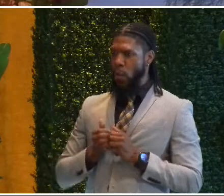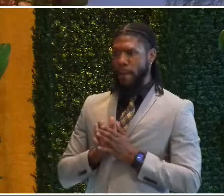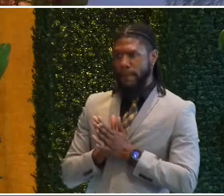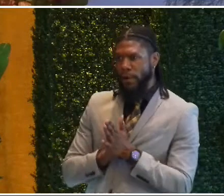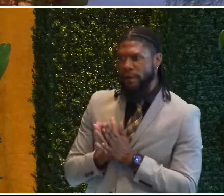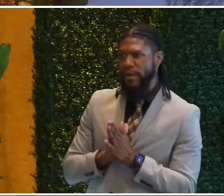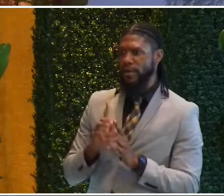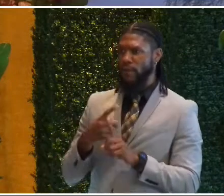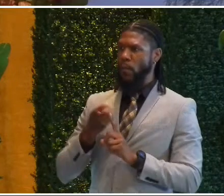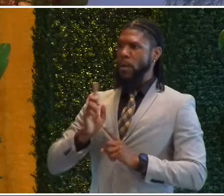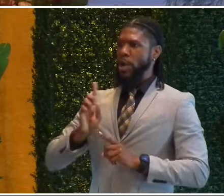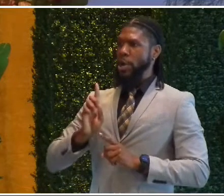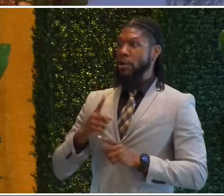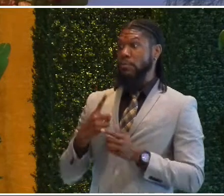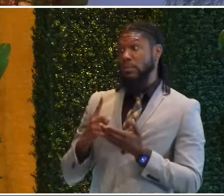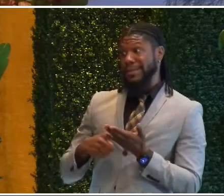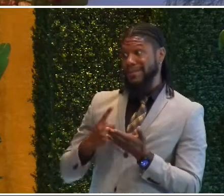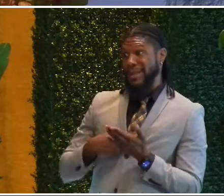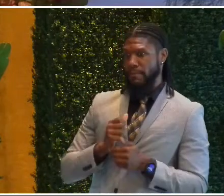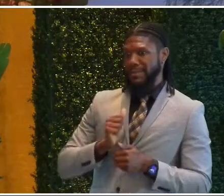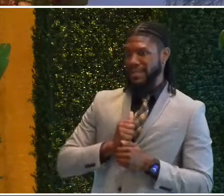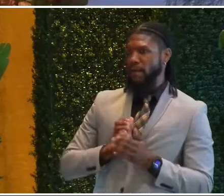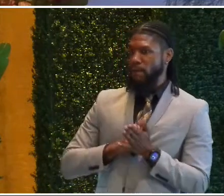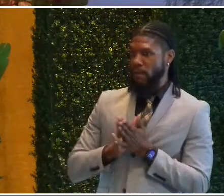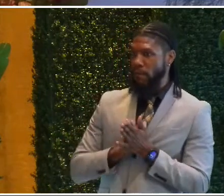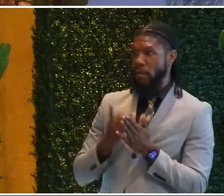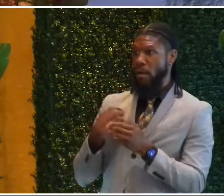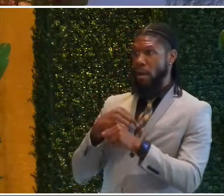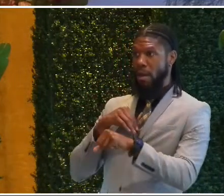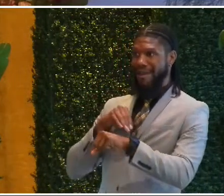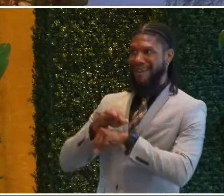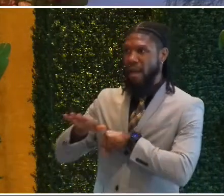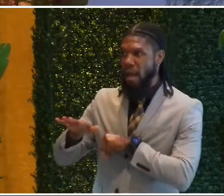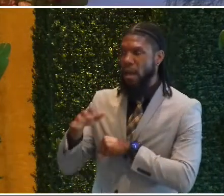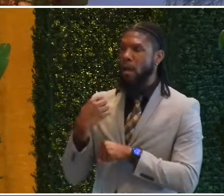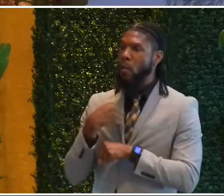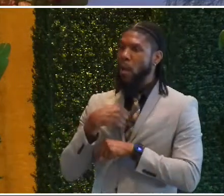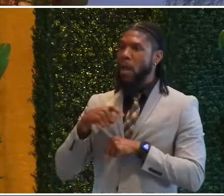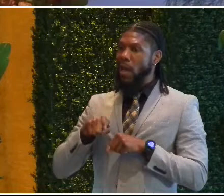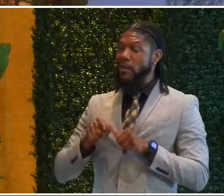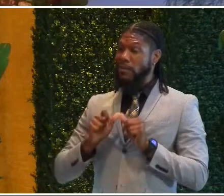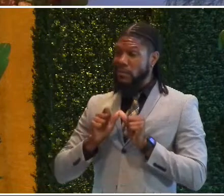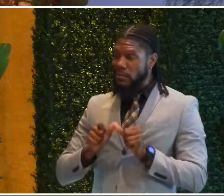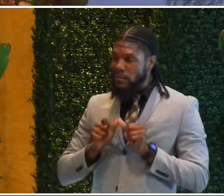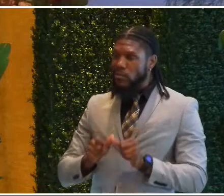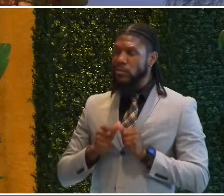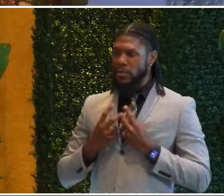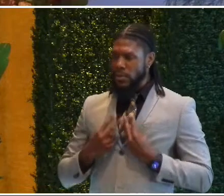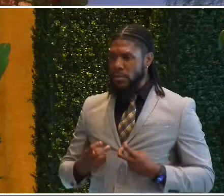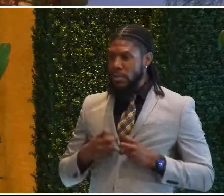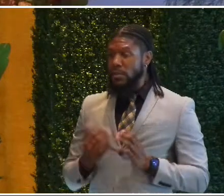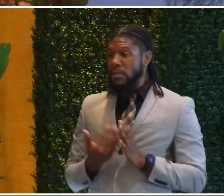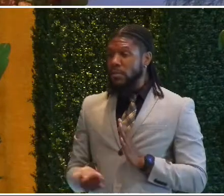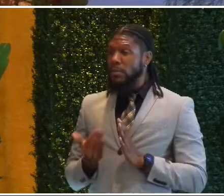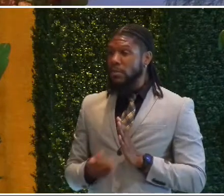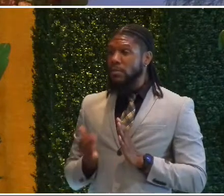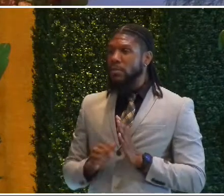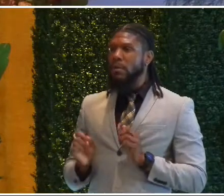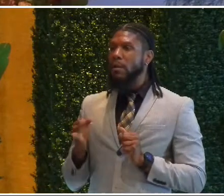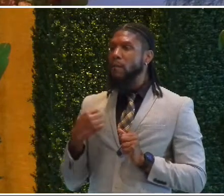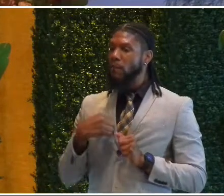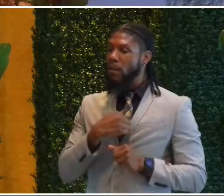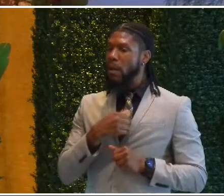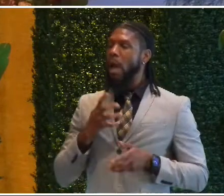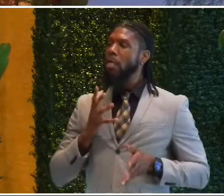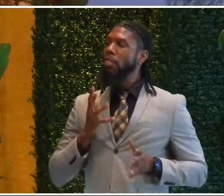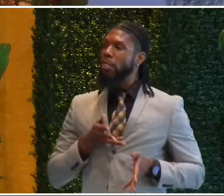some self-motivations there that we have to continuously chip away and check. And if we don't do that, we won't get to the